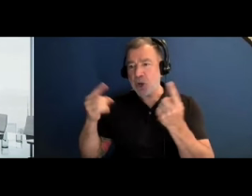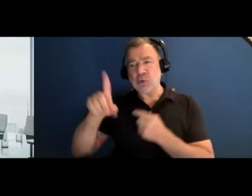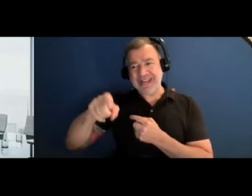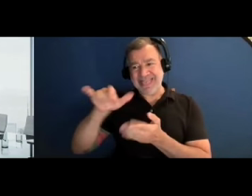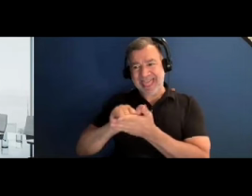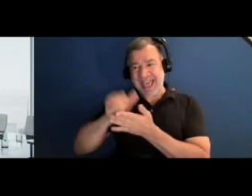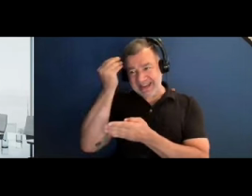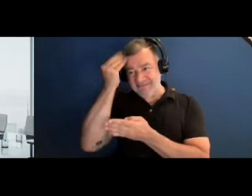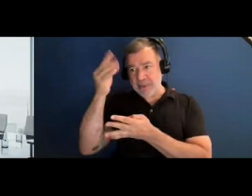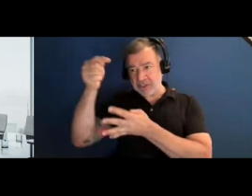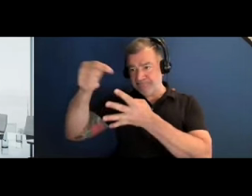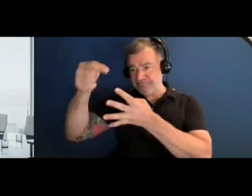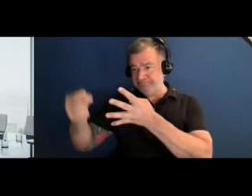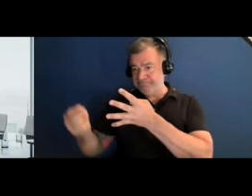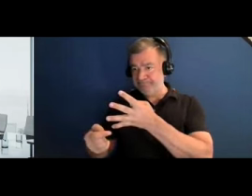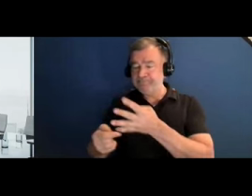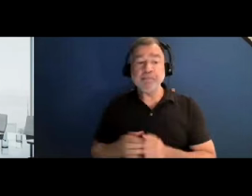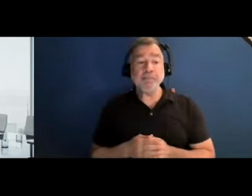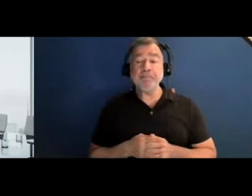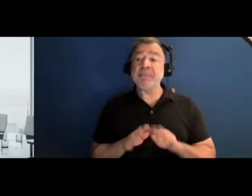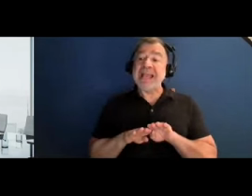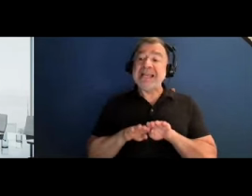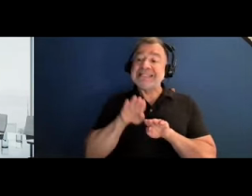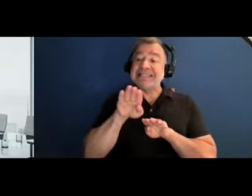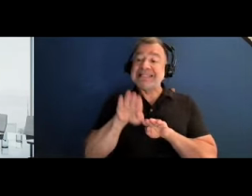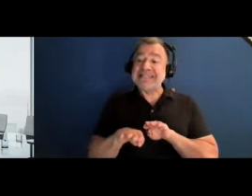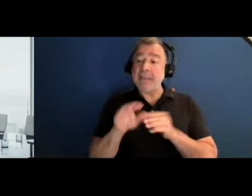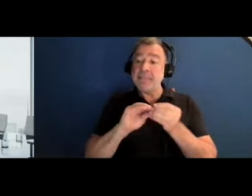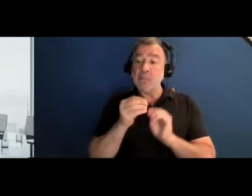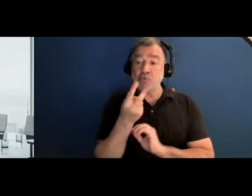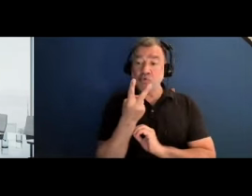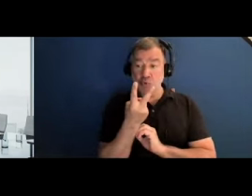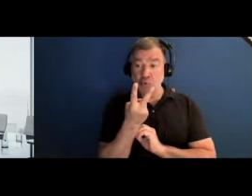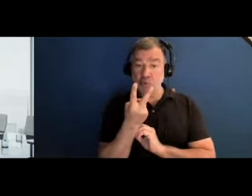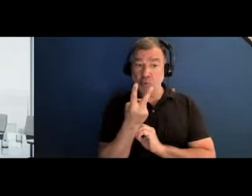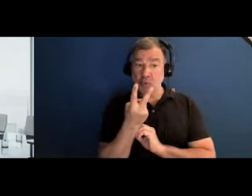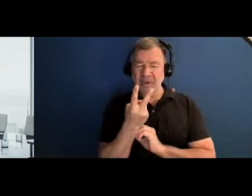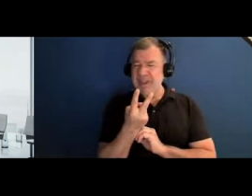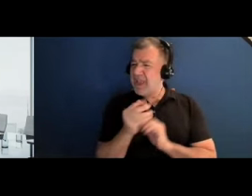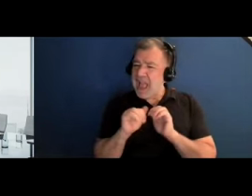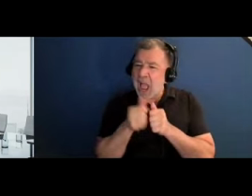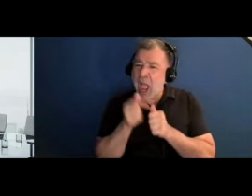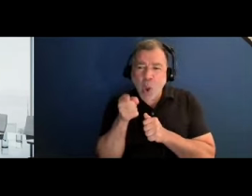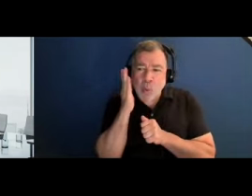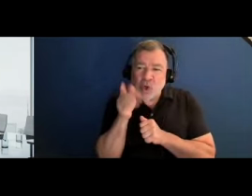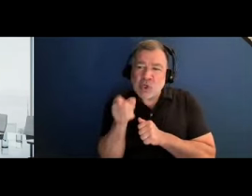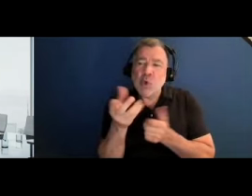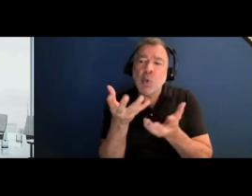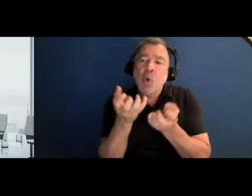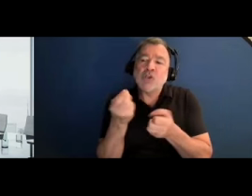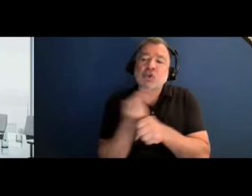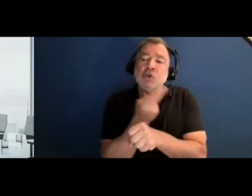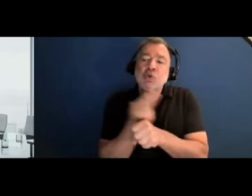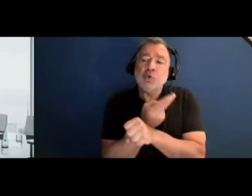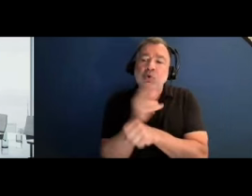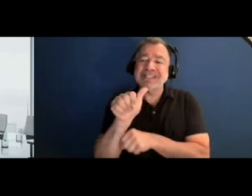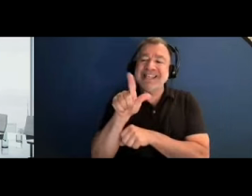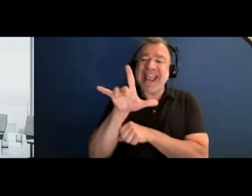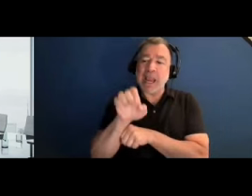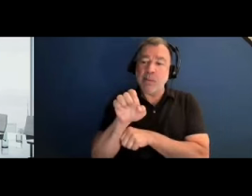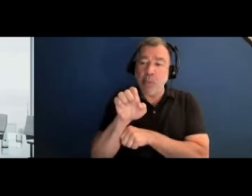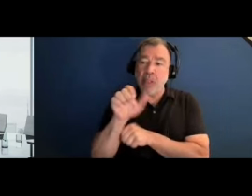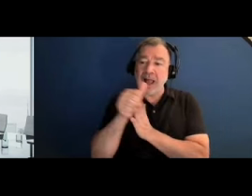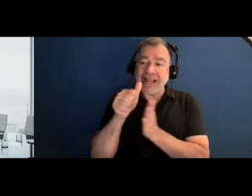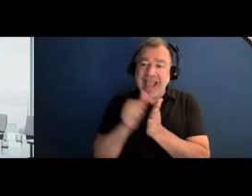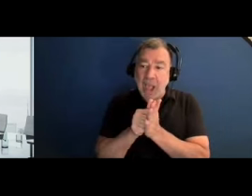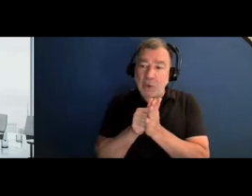So step number 2 is really determining how you would like to use the ABLE account and choose your investment option. So there's a few